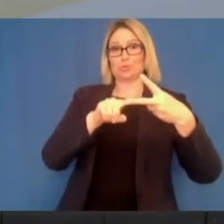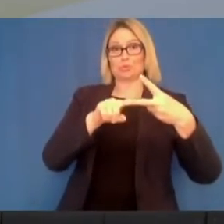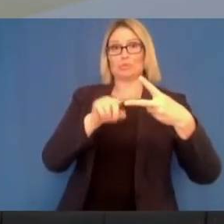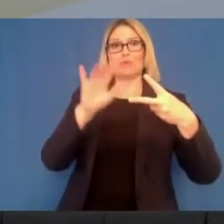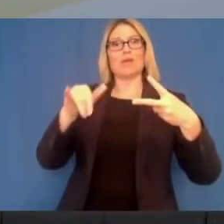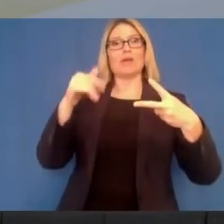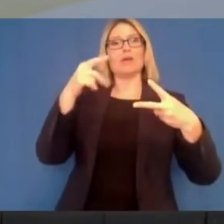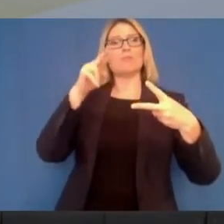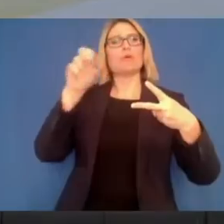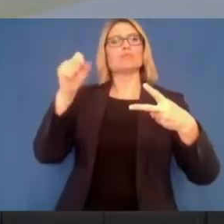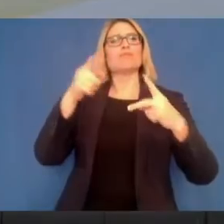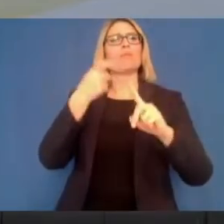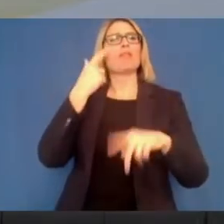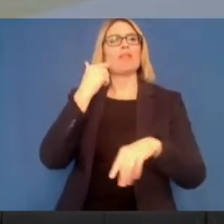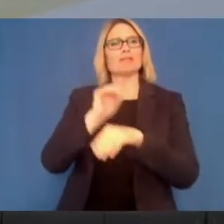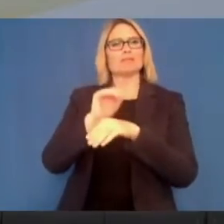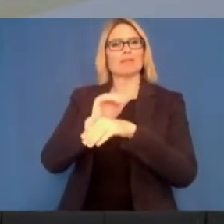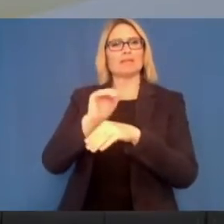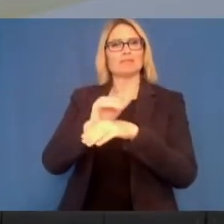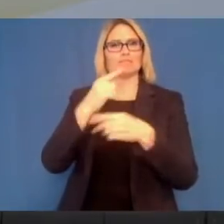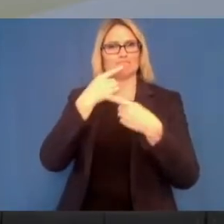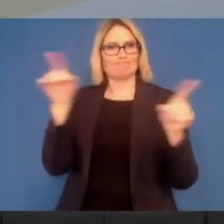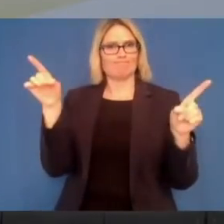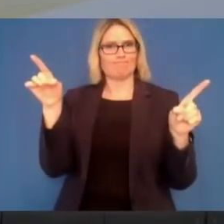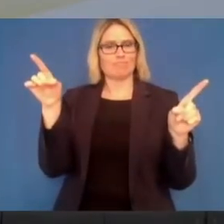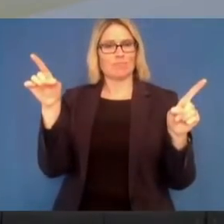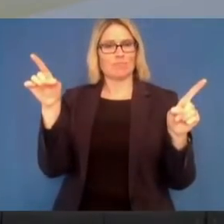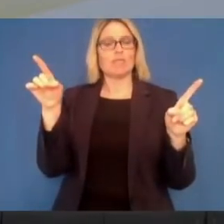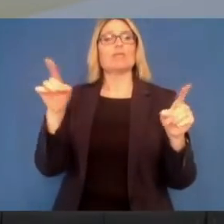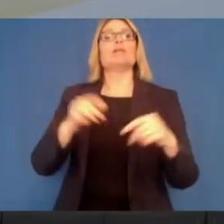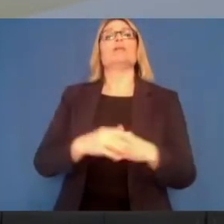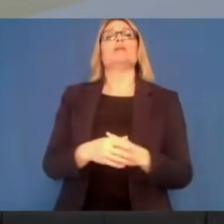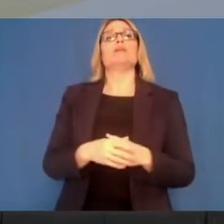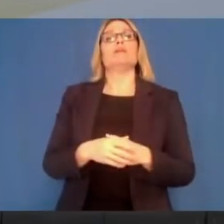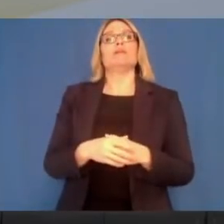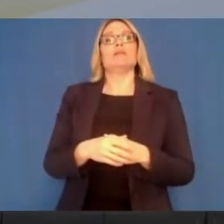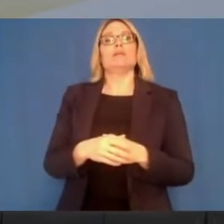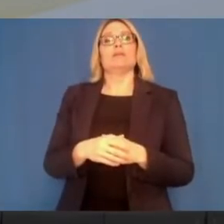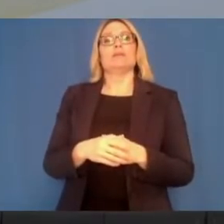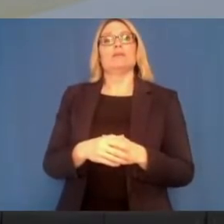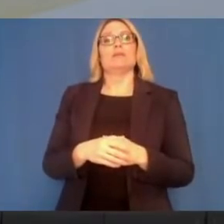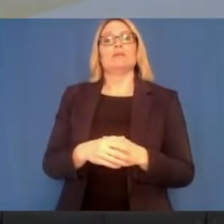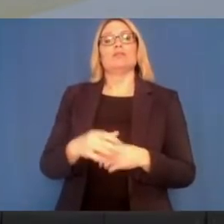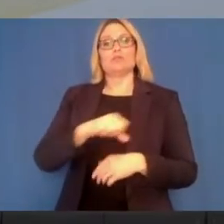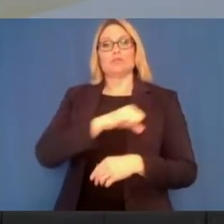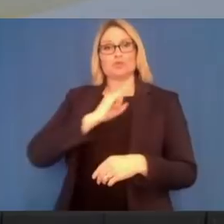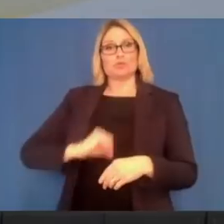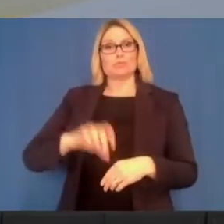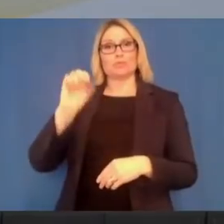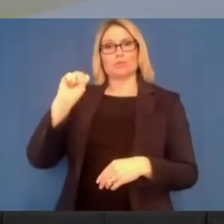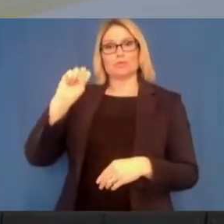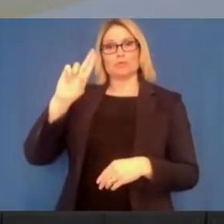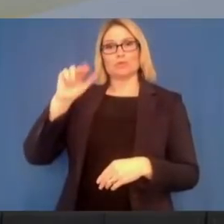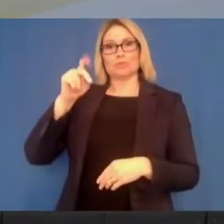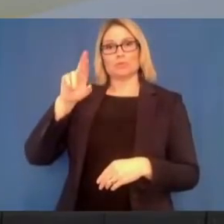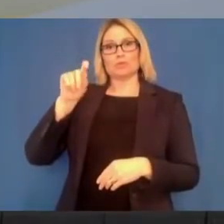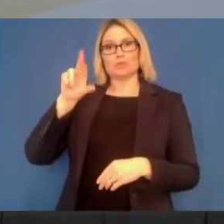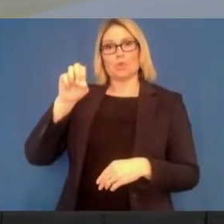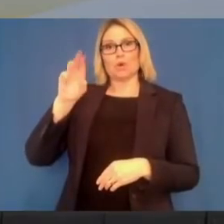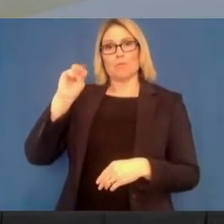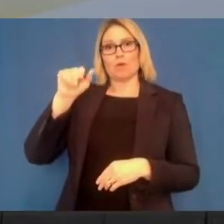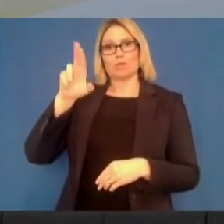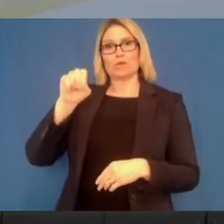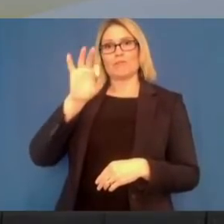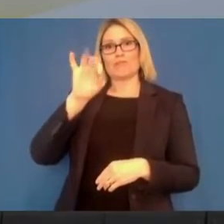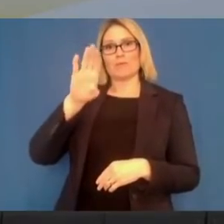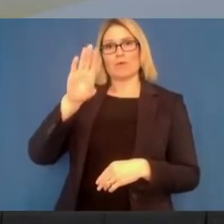release last evening, but after we went to press. The Superstore in Montague, Wednesday, February 24th,